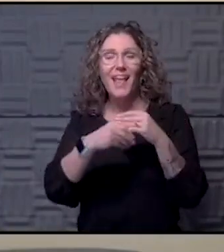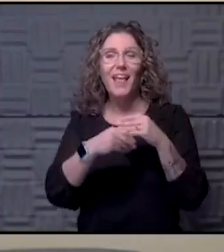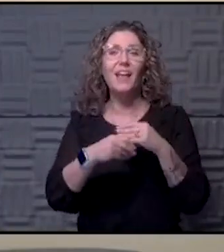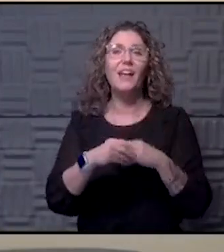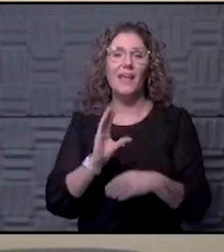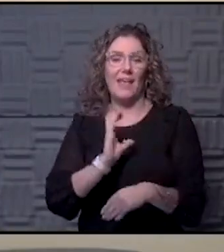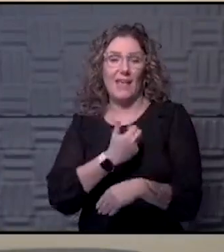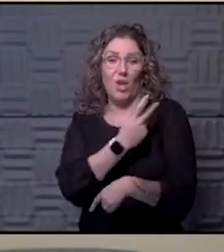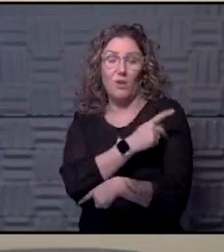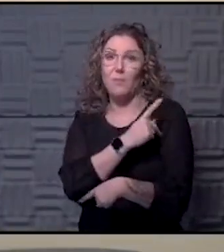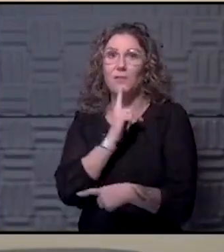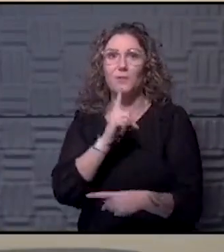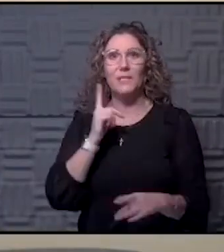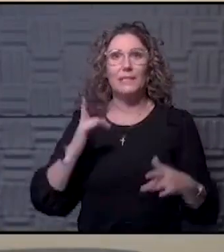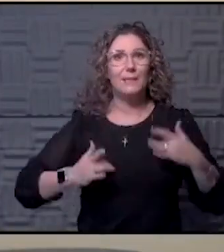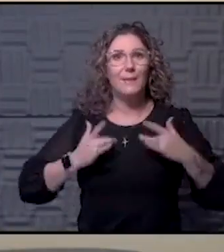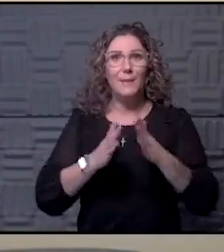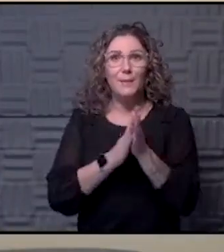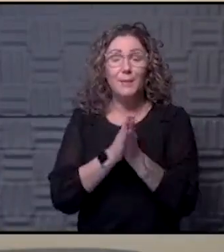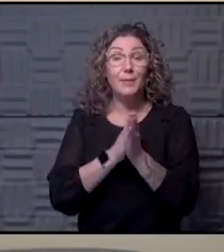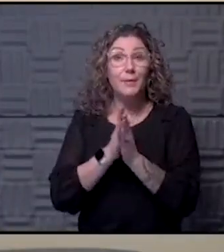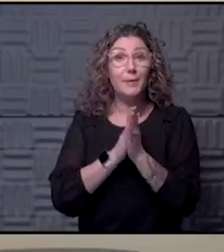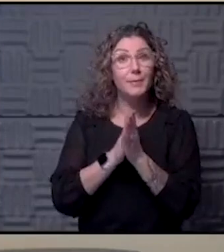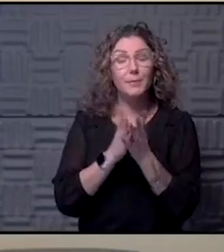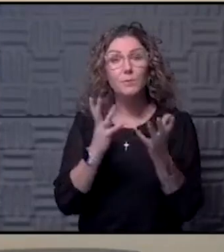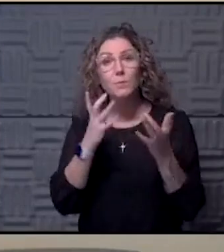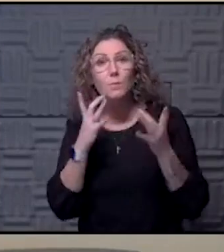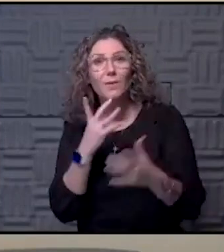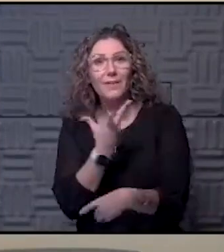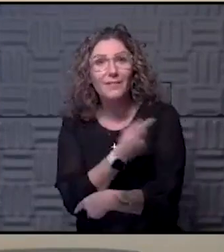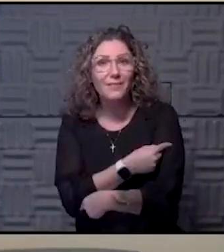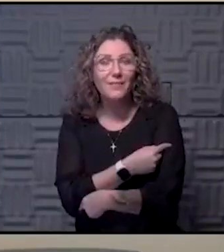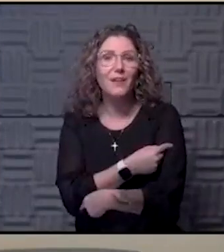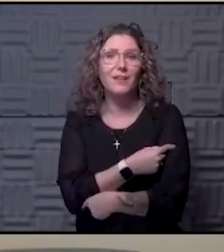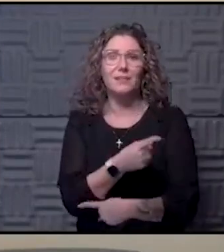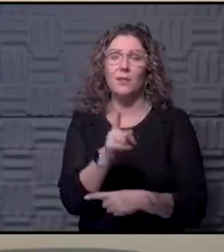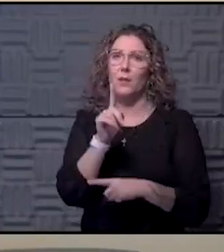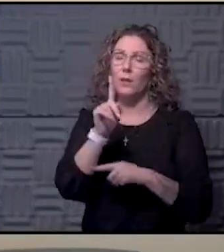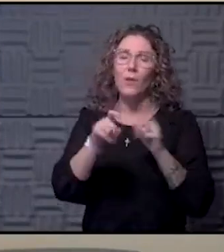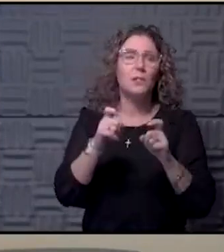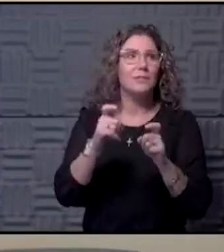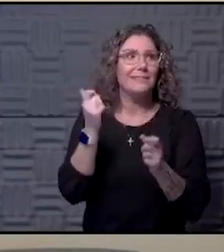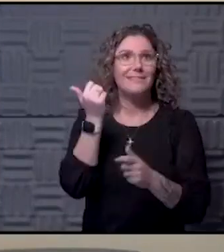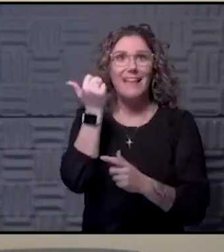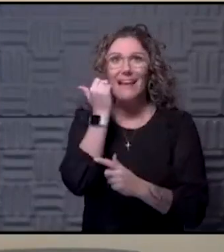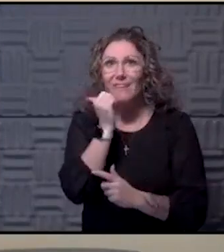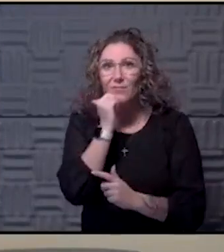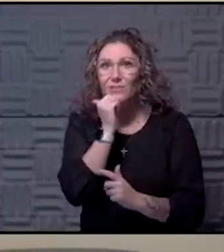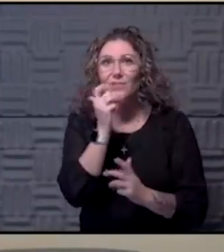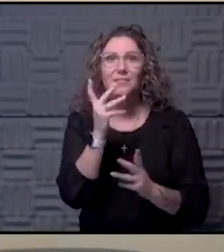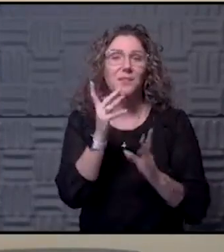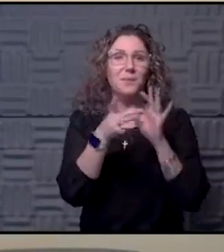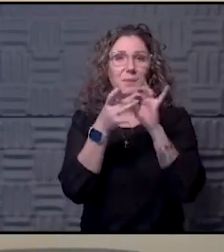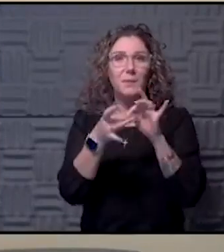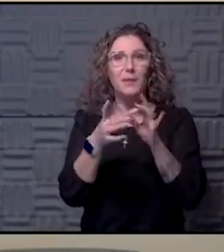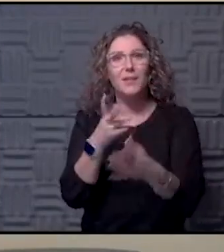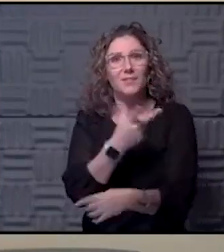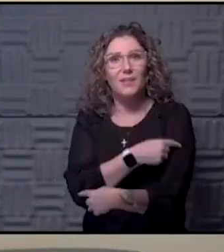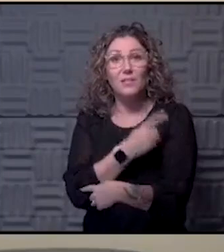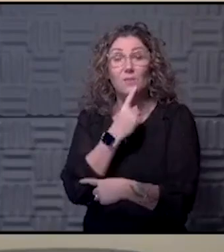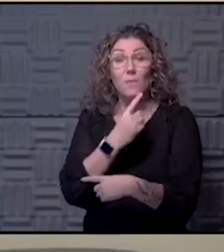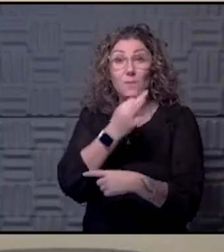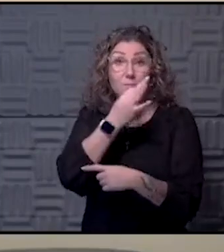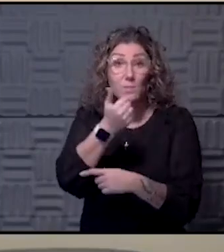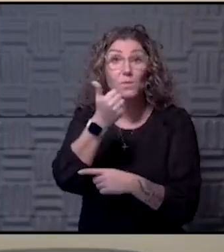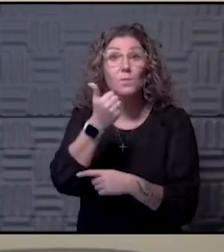are very excited and interested in getting the vaccine. We get questions literally every day about this. So I think the sooner we can